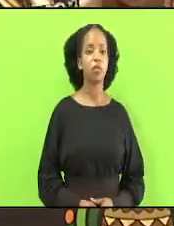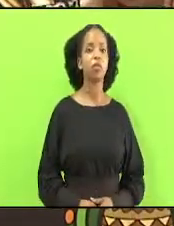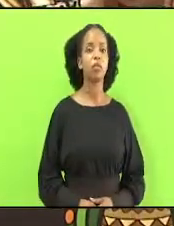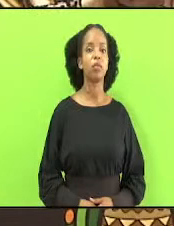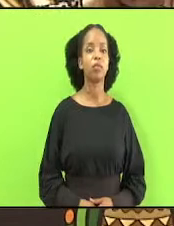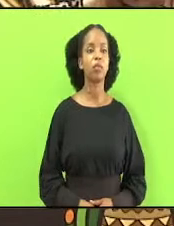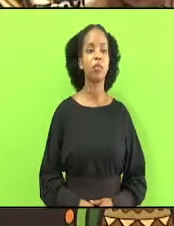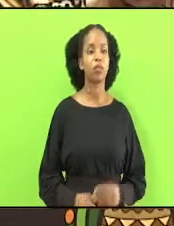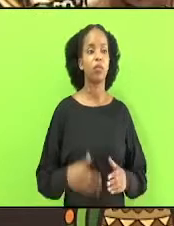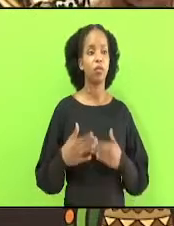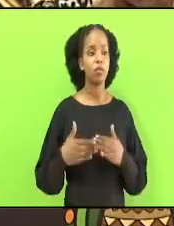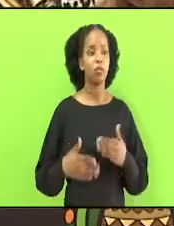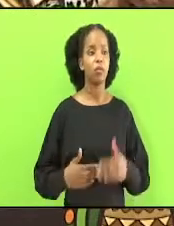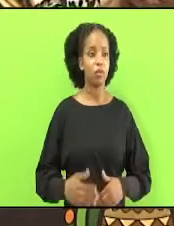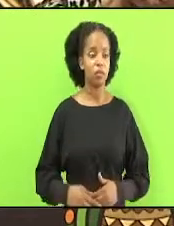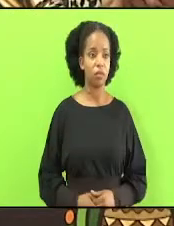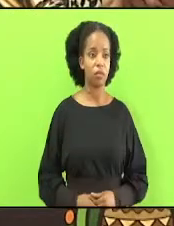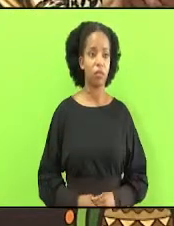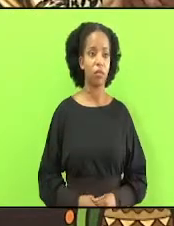fane. Tswela pele.